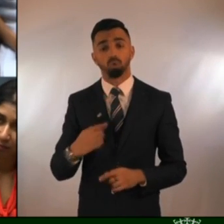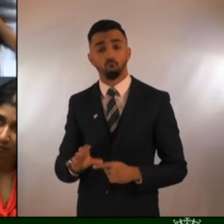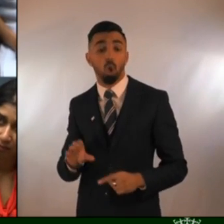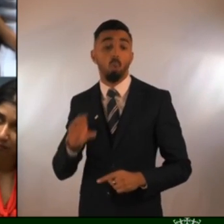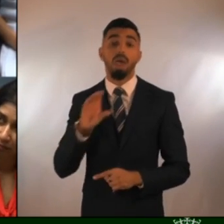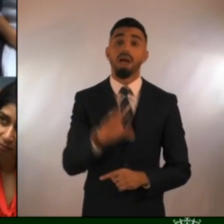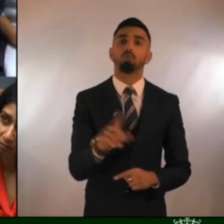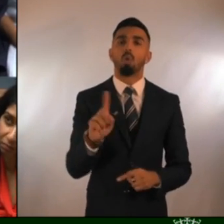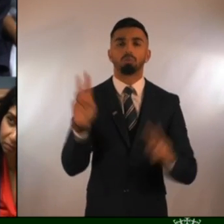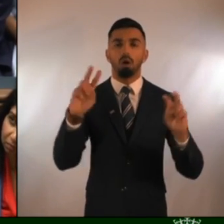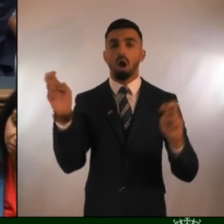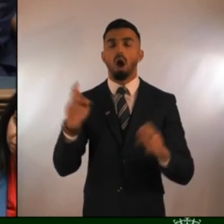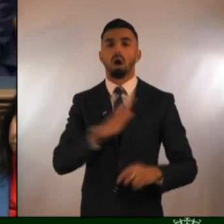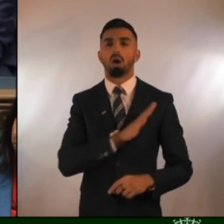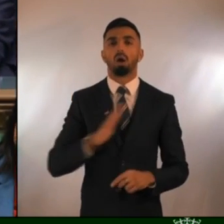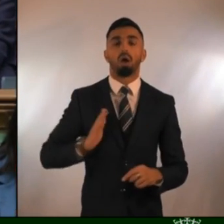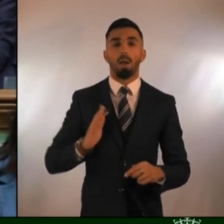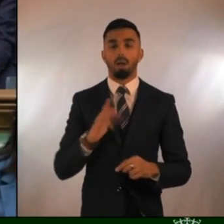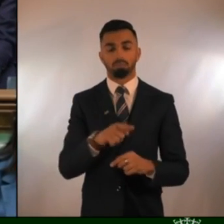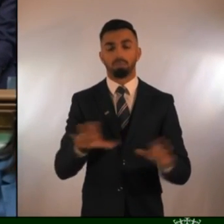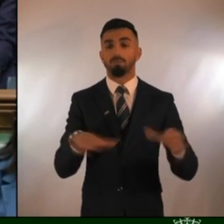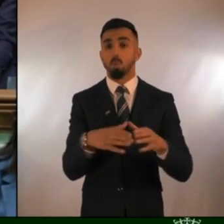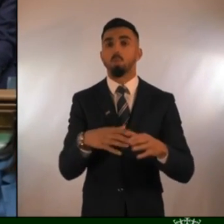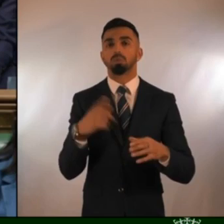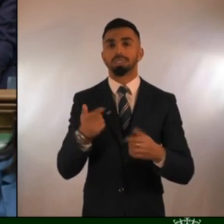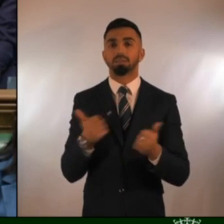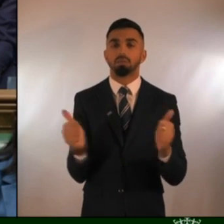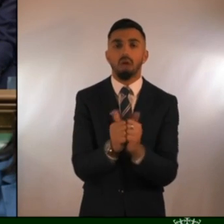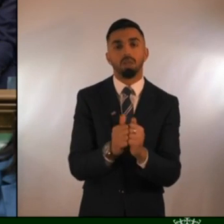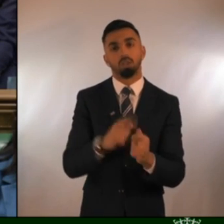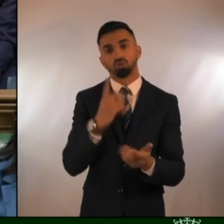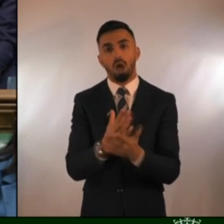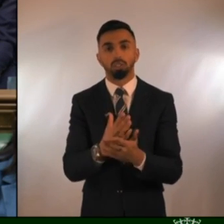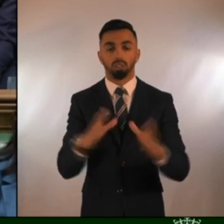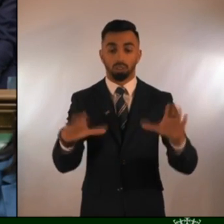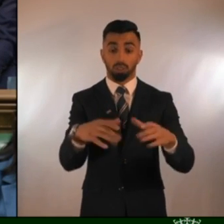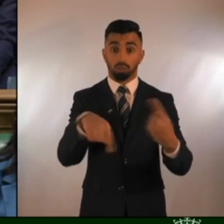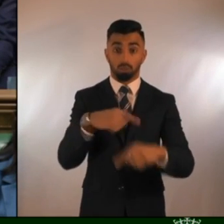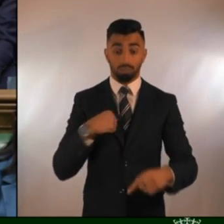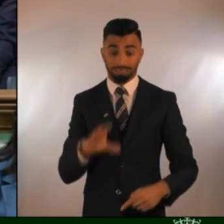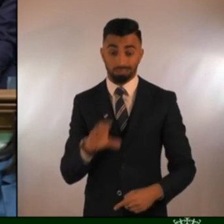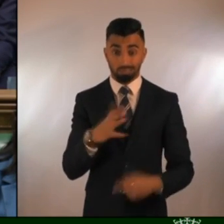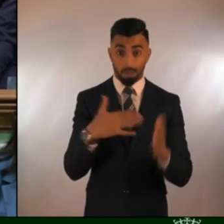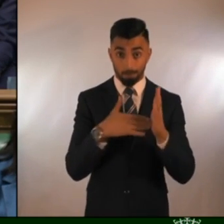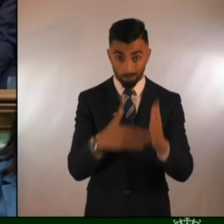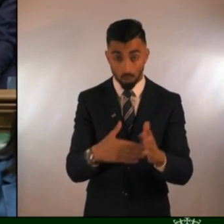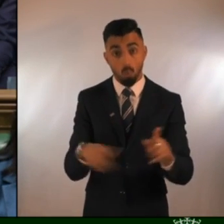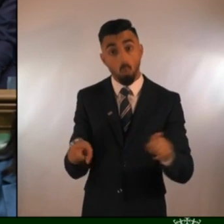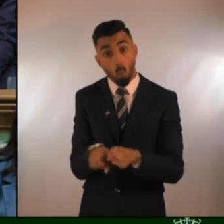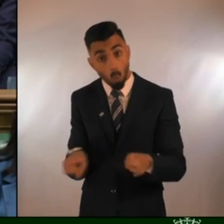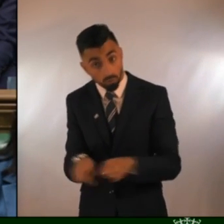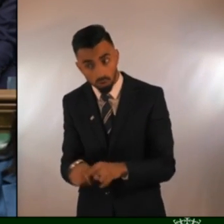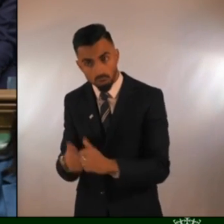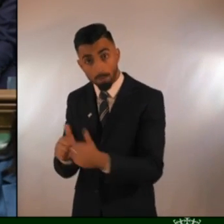Trust. And I'm also confirming today that to encourage employers to provide veterans with job opportunities, will introduce a